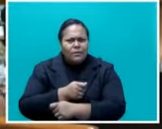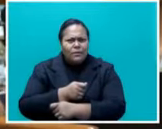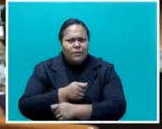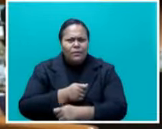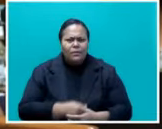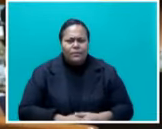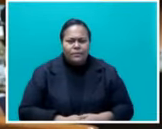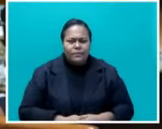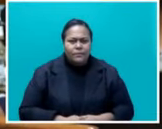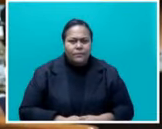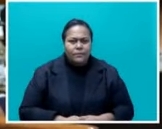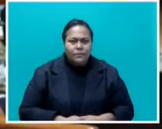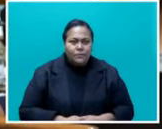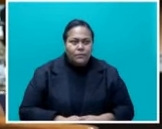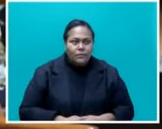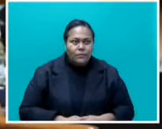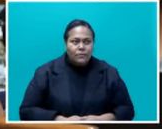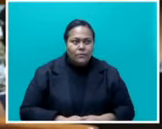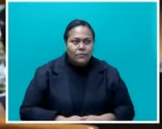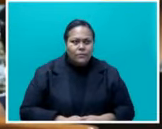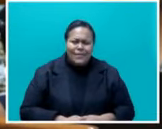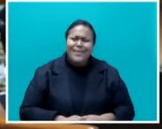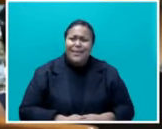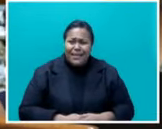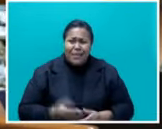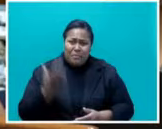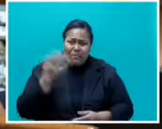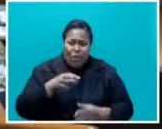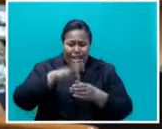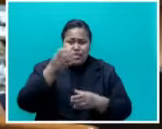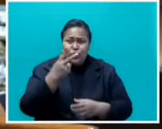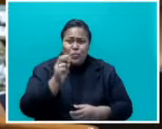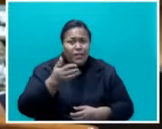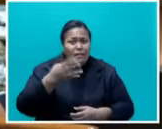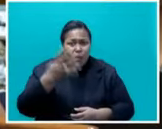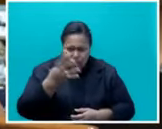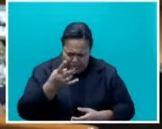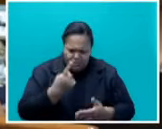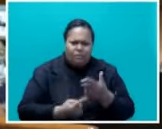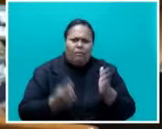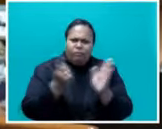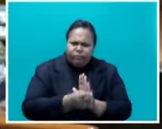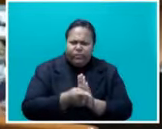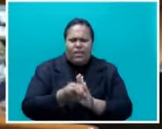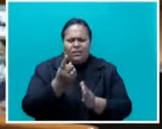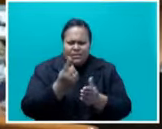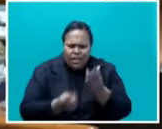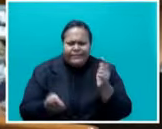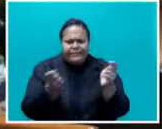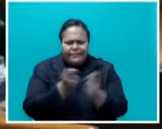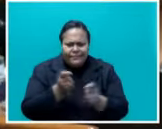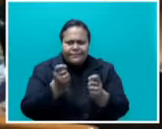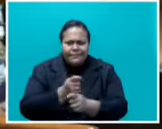the day before the election in 2014. And then after 2014, Mr.